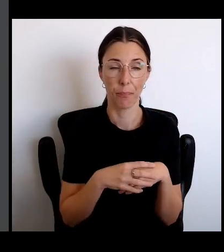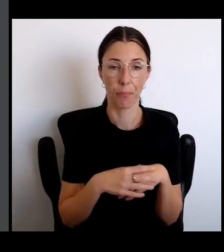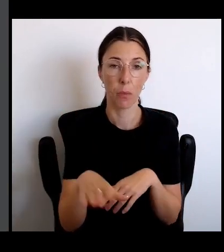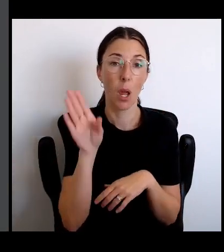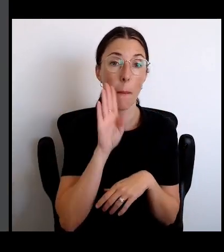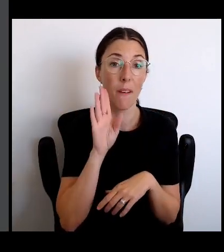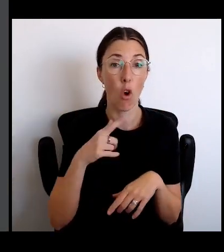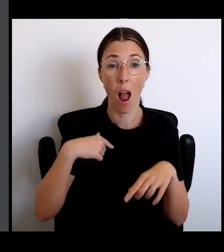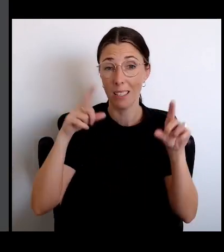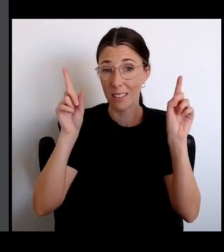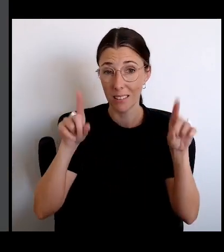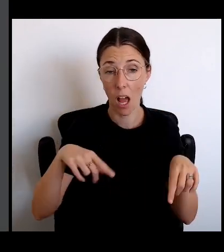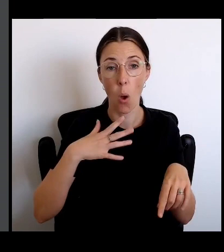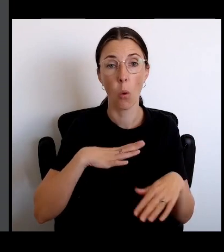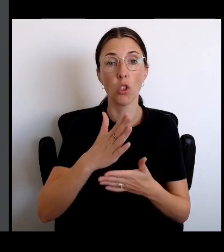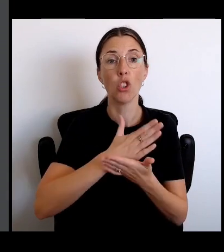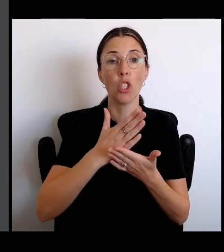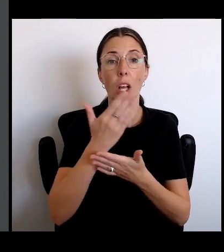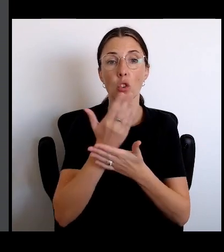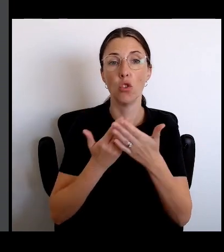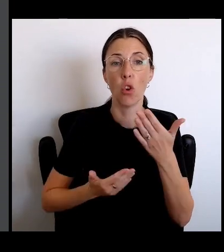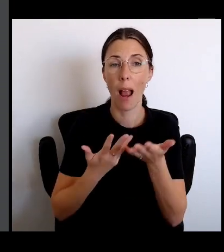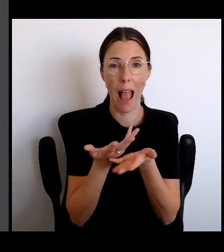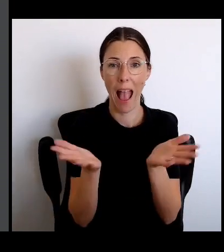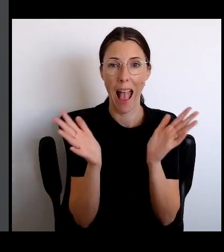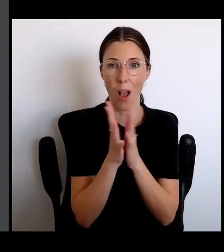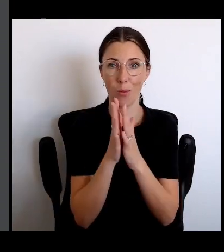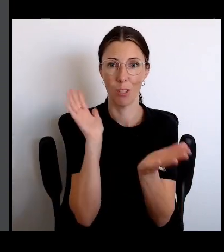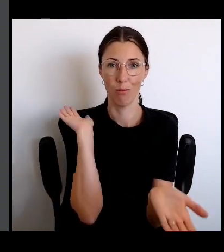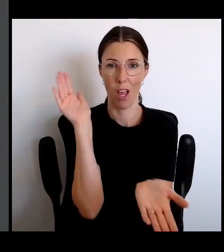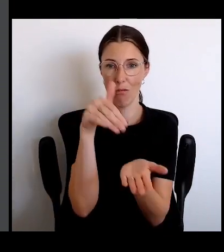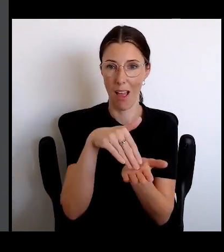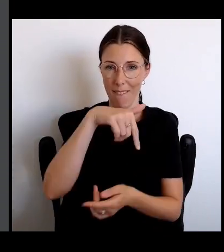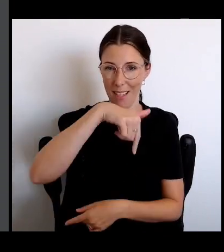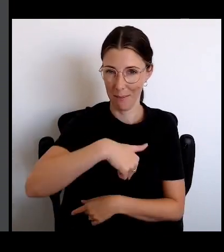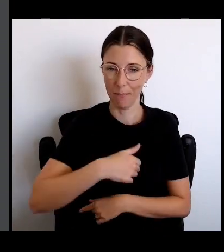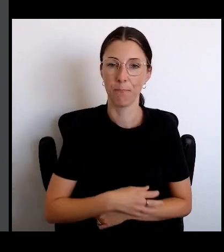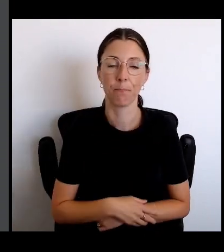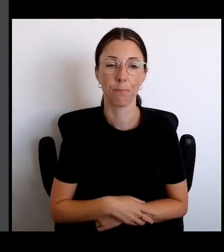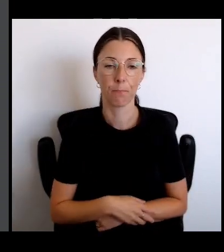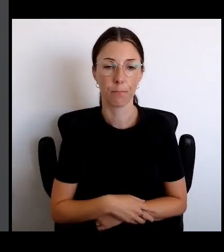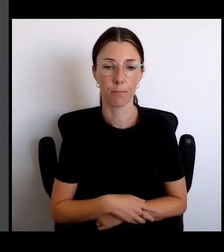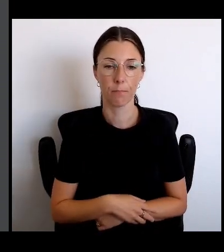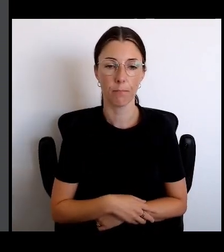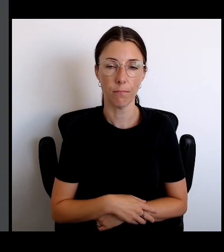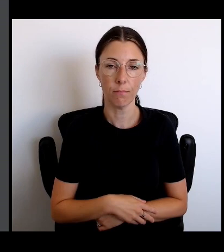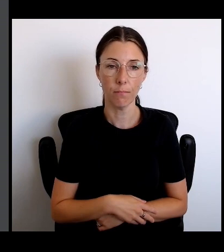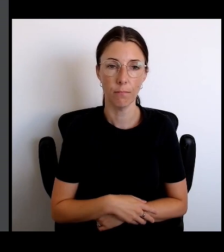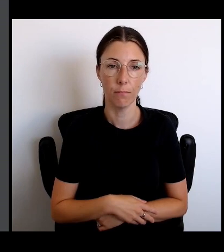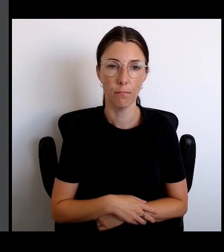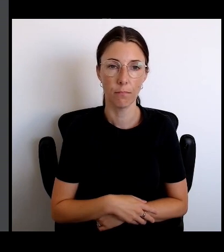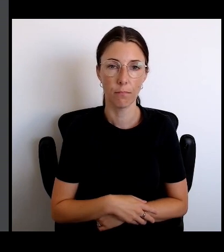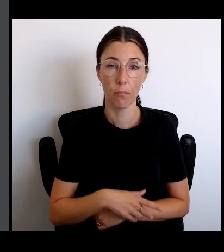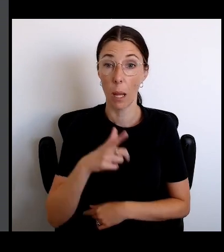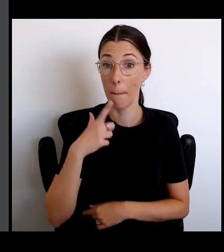just share with you the story of how did we get here. Because really the segmentation